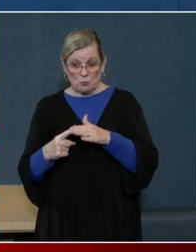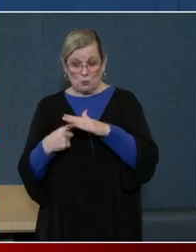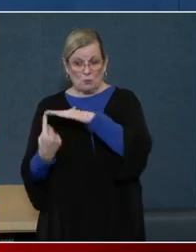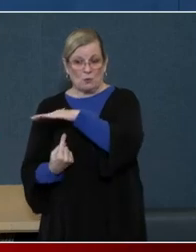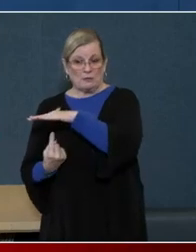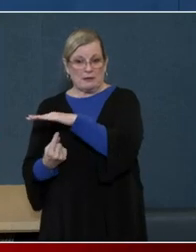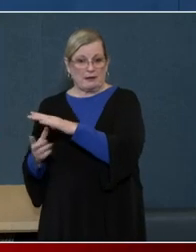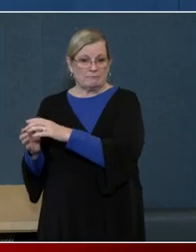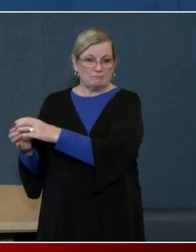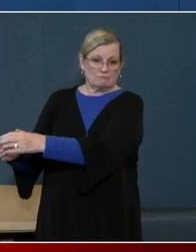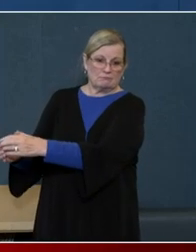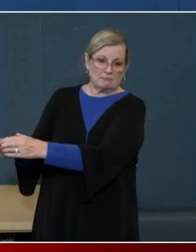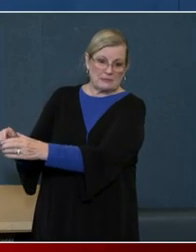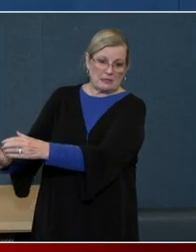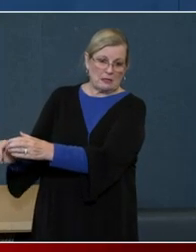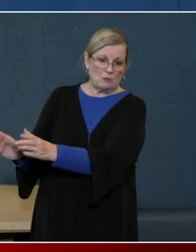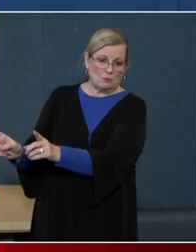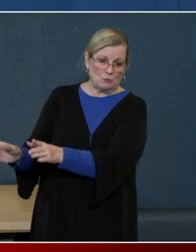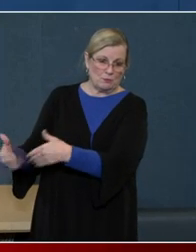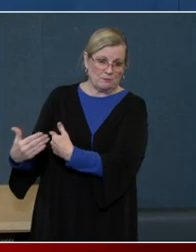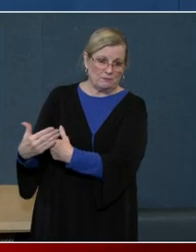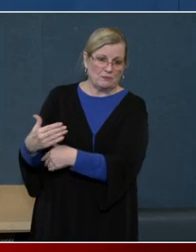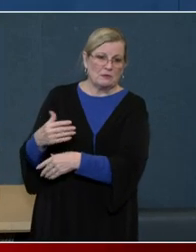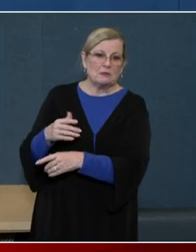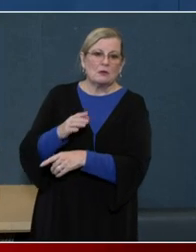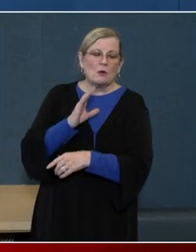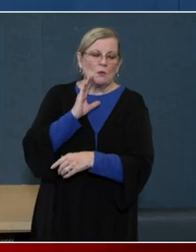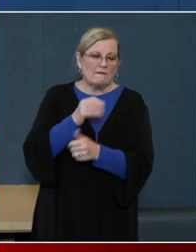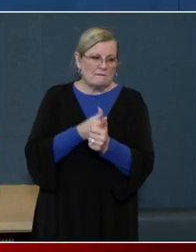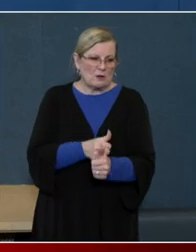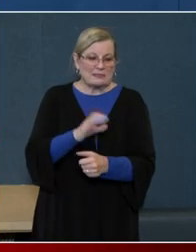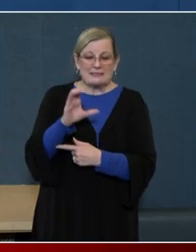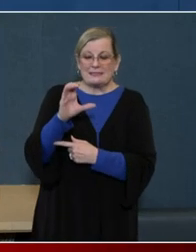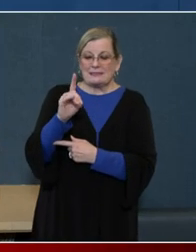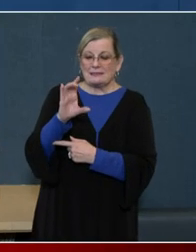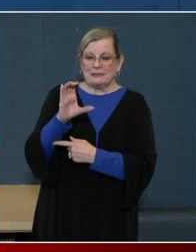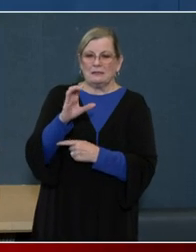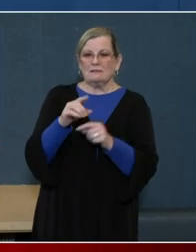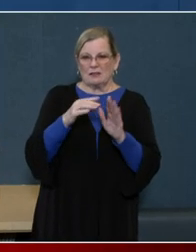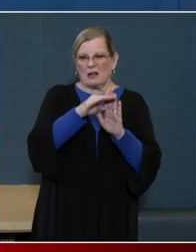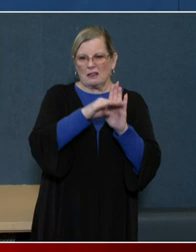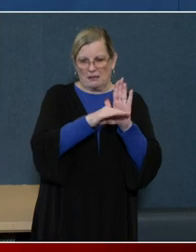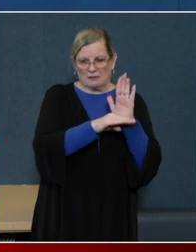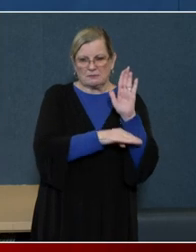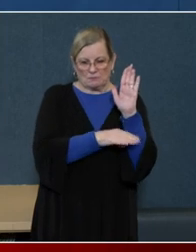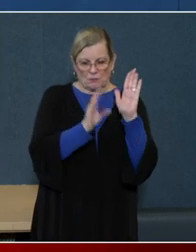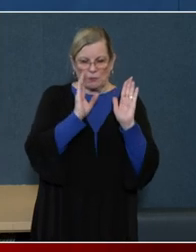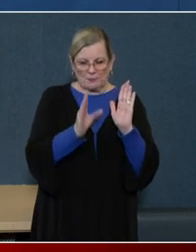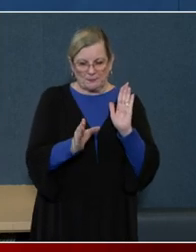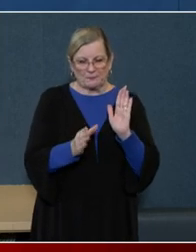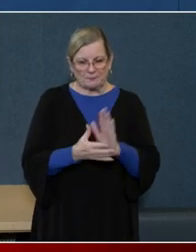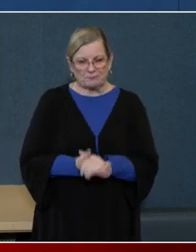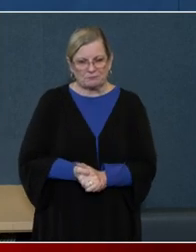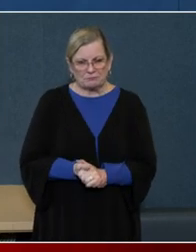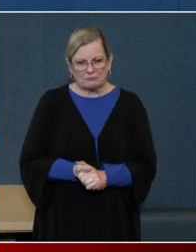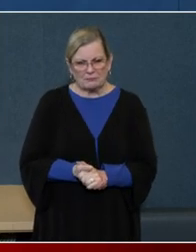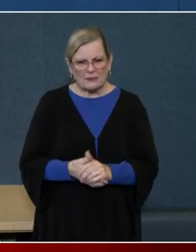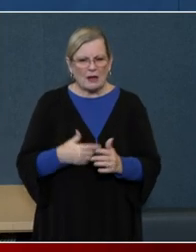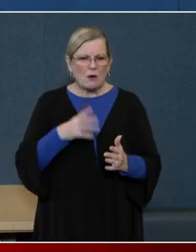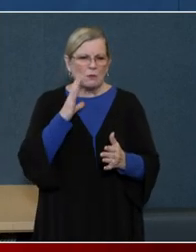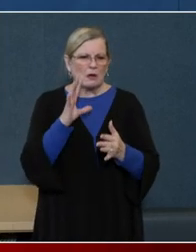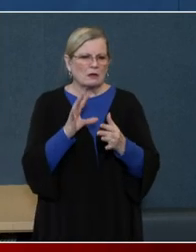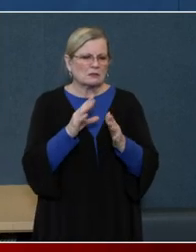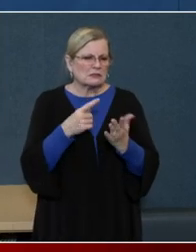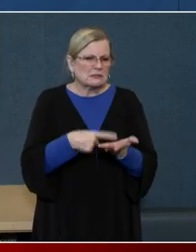DC Health and CDC guidelines. We've talked a lot about close contacts. I just want to remind